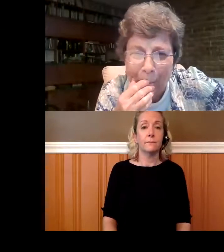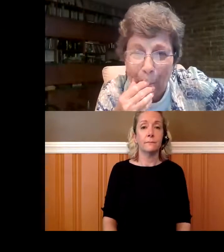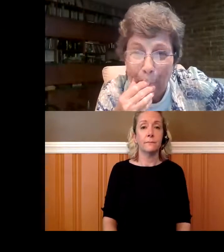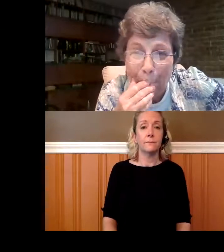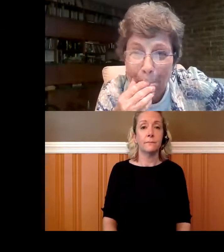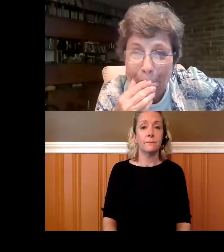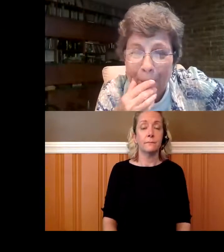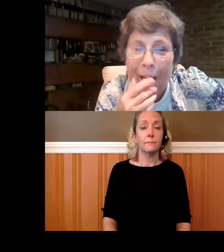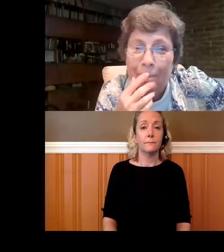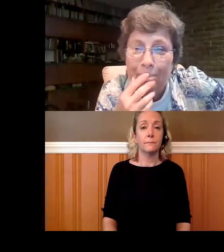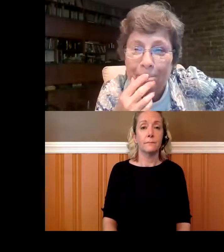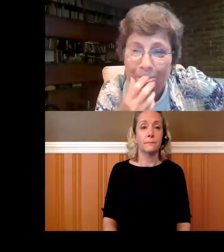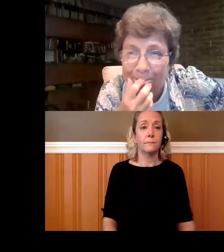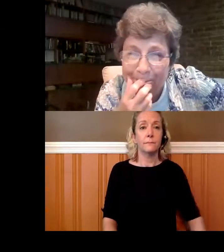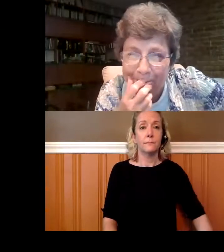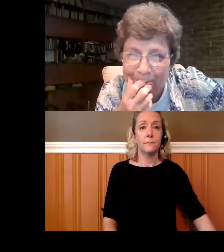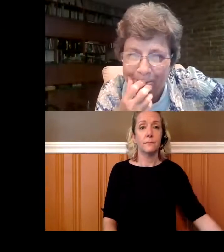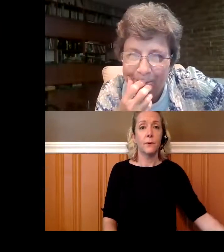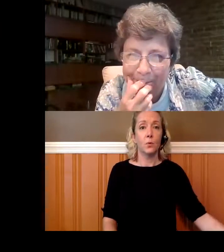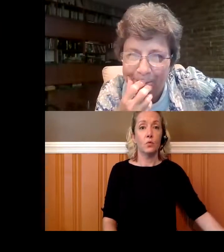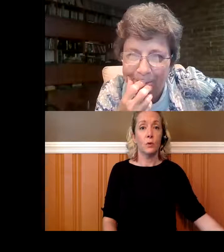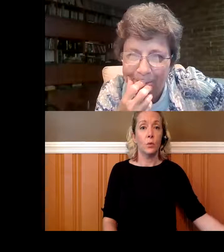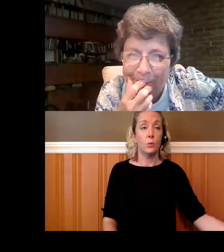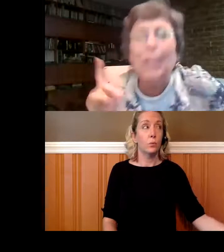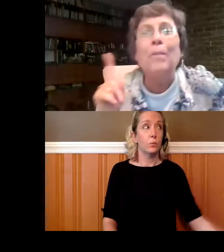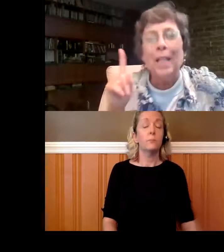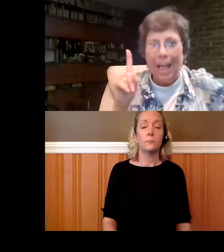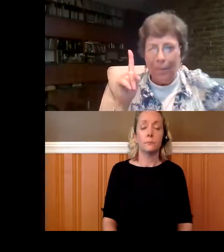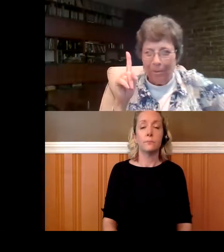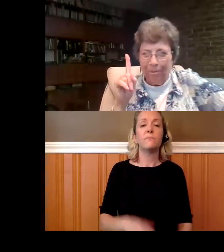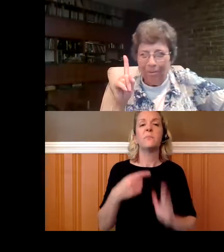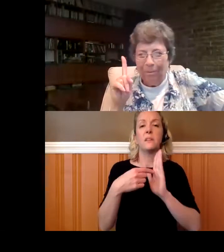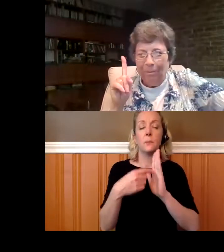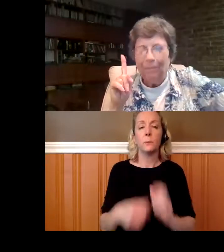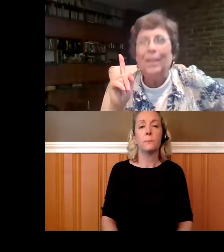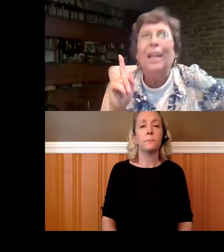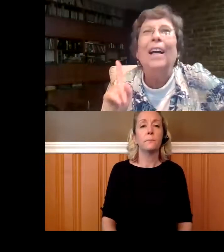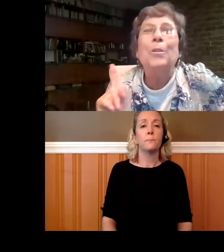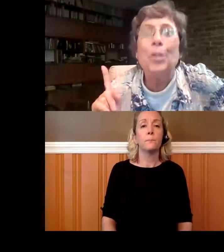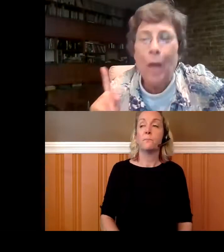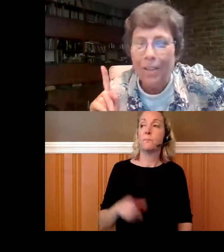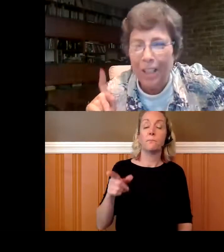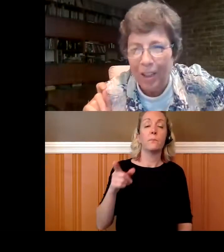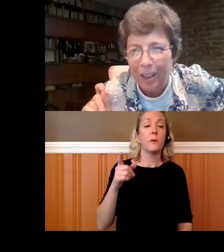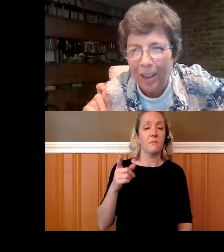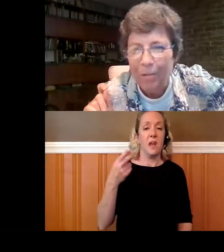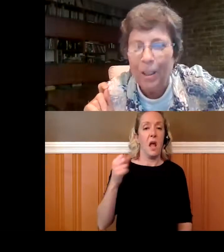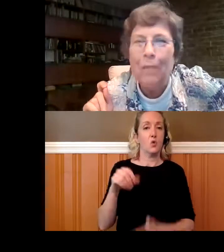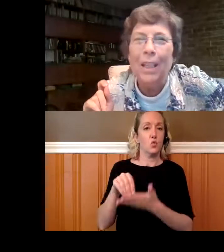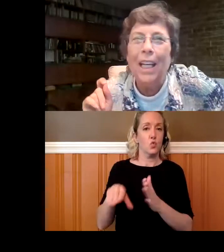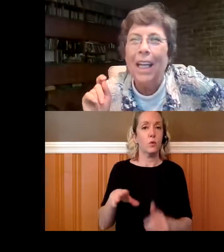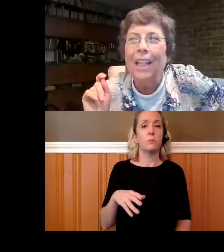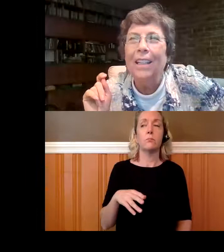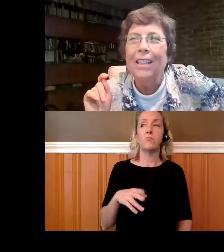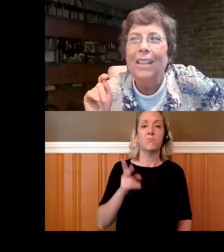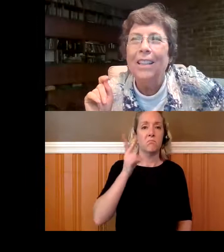I'll give you an example. There was a travel instructor working with a young high school student, normal